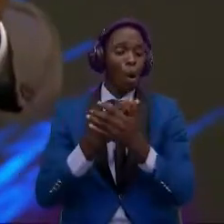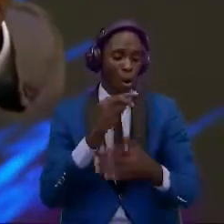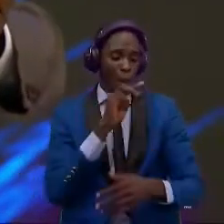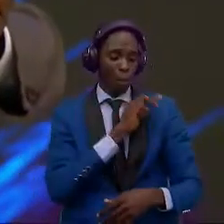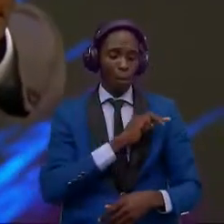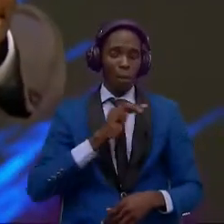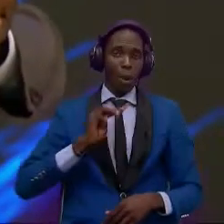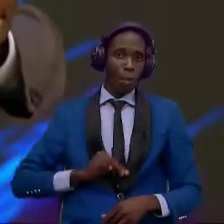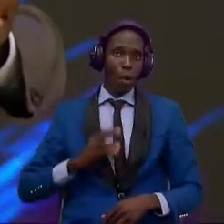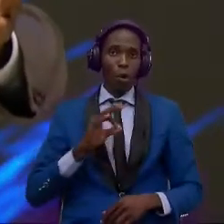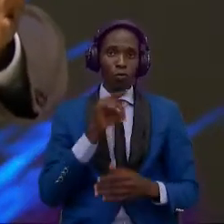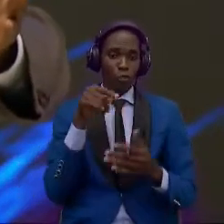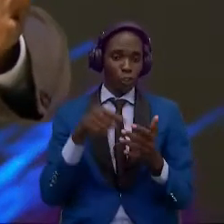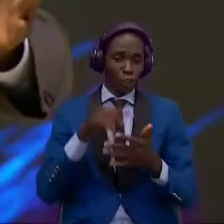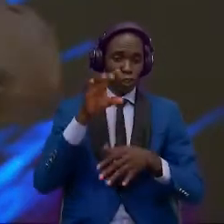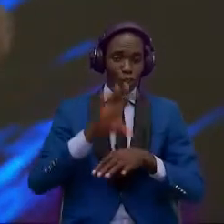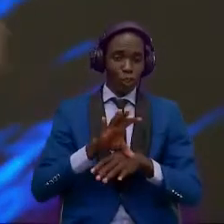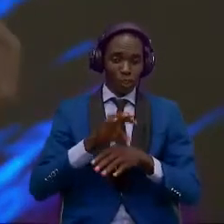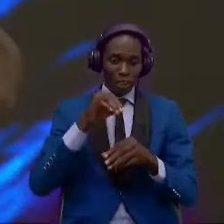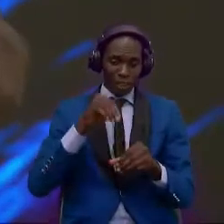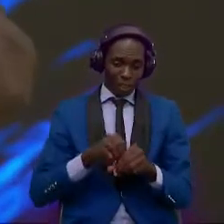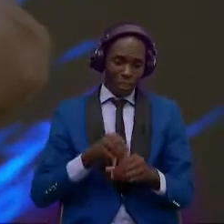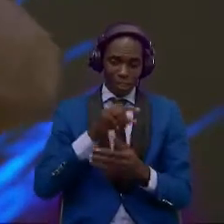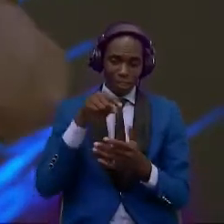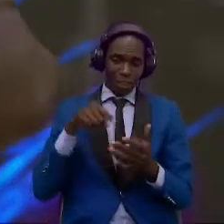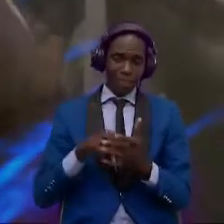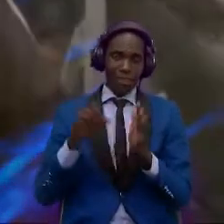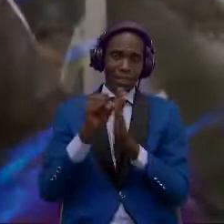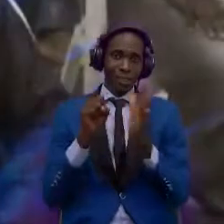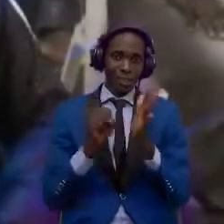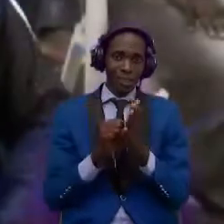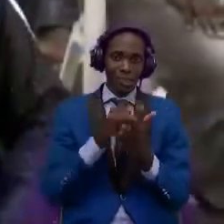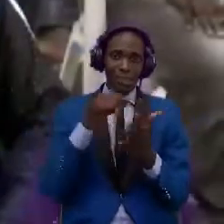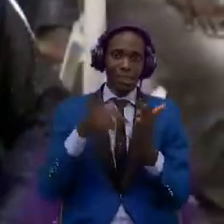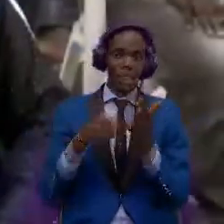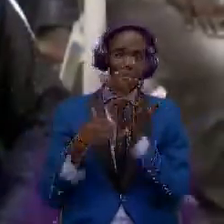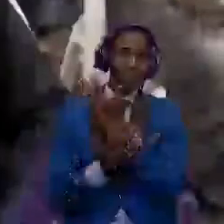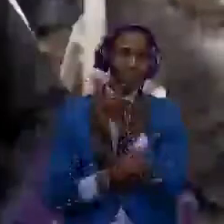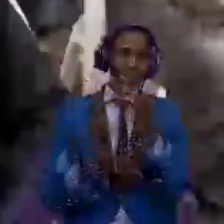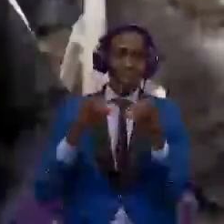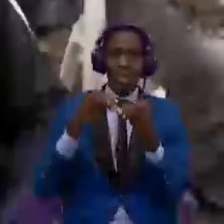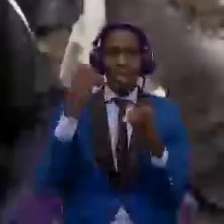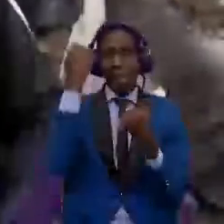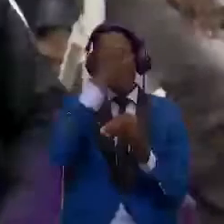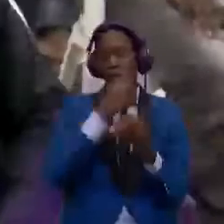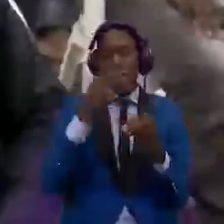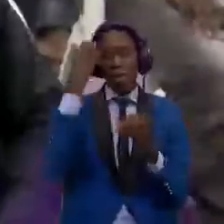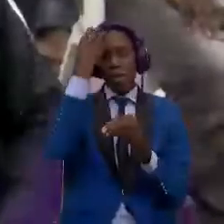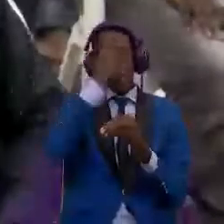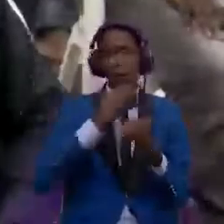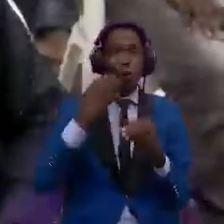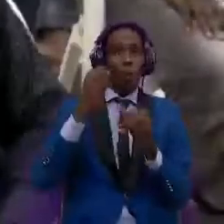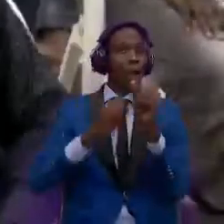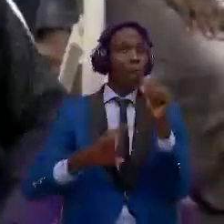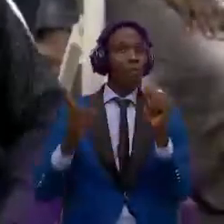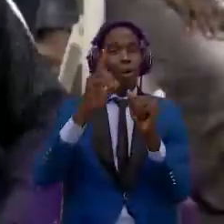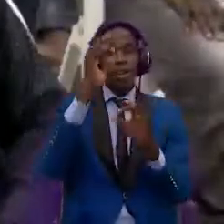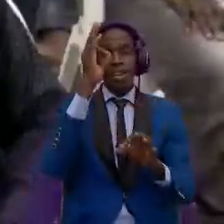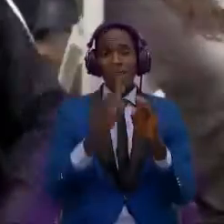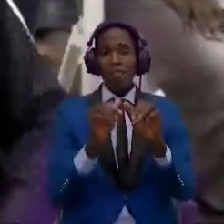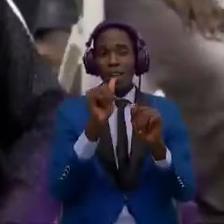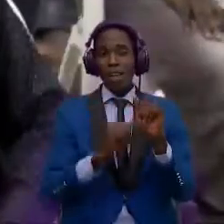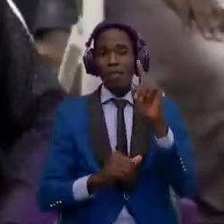this continent of Africa, in Europe, America, everywhere, if everyone that has heard the